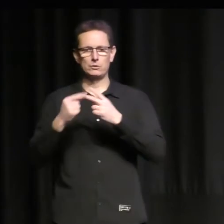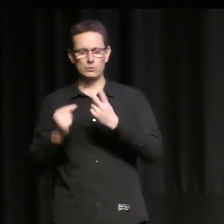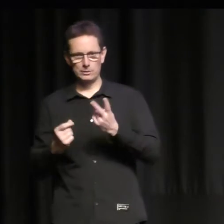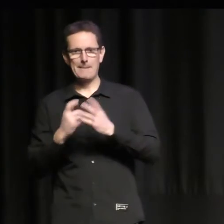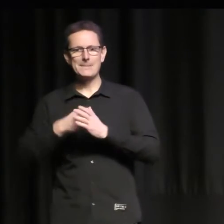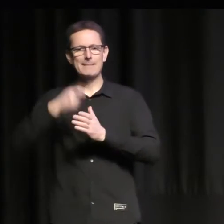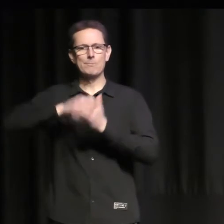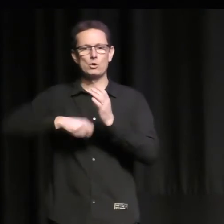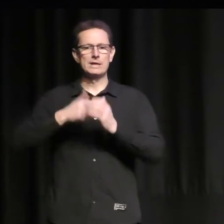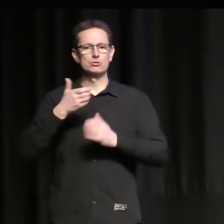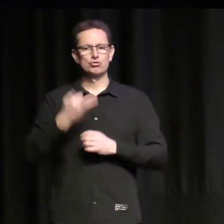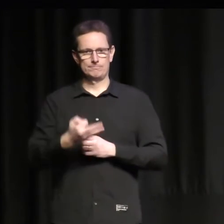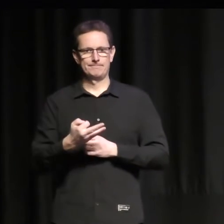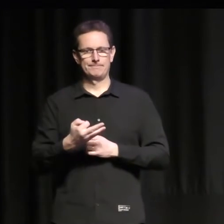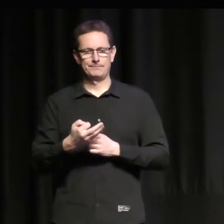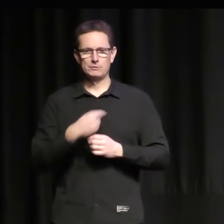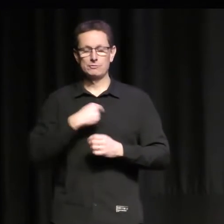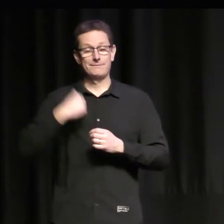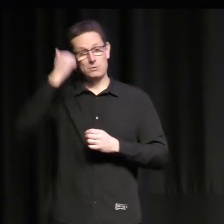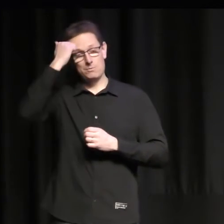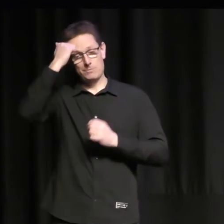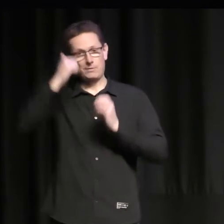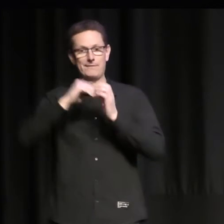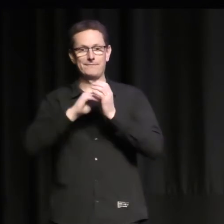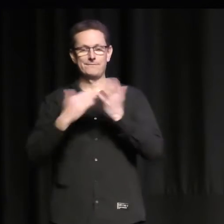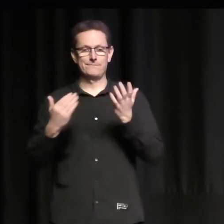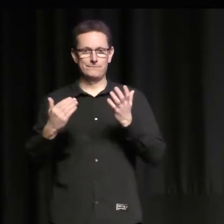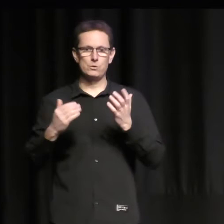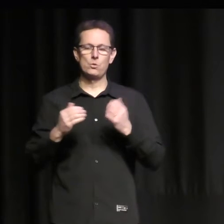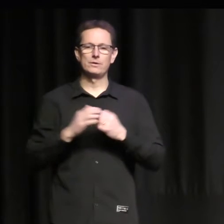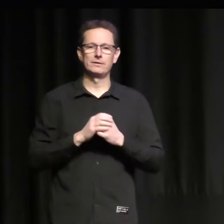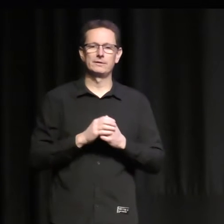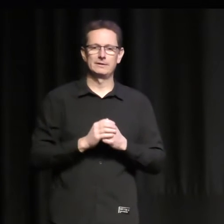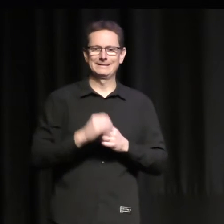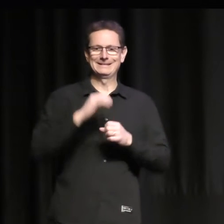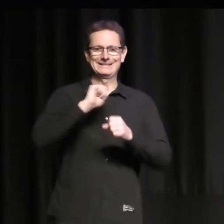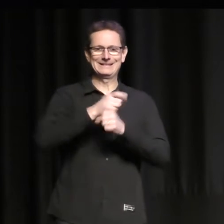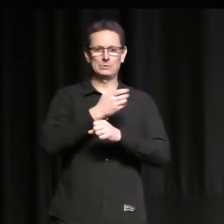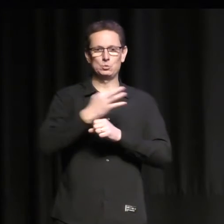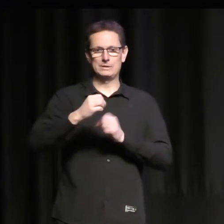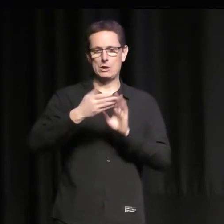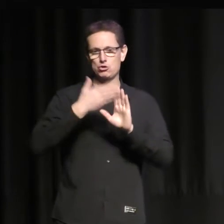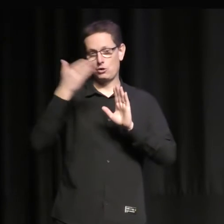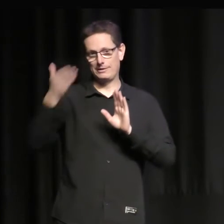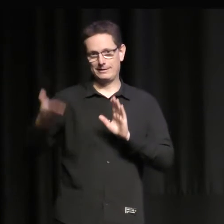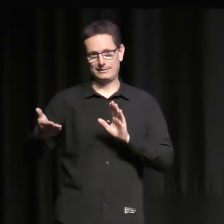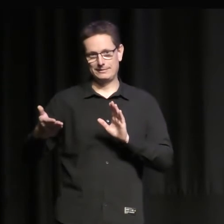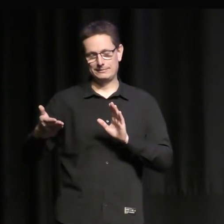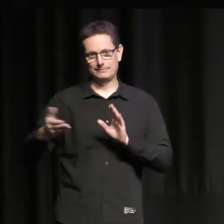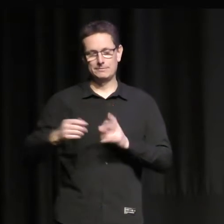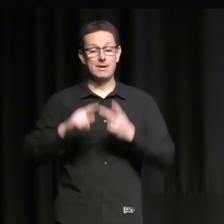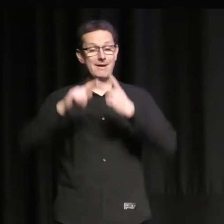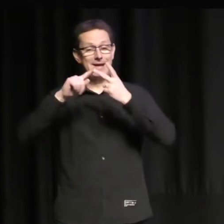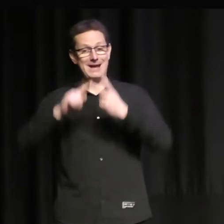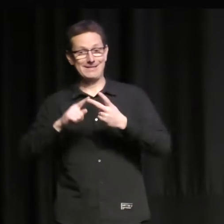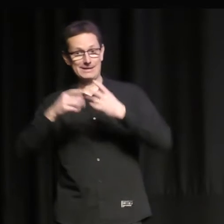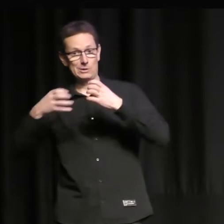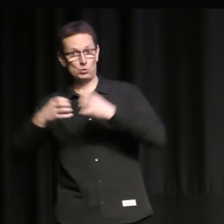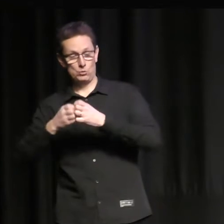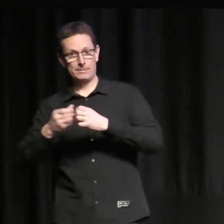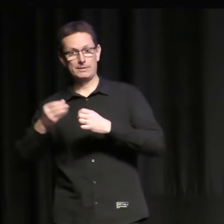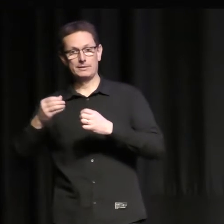citizenship that we remember from the early part of the 20th century. The second part of the Precariat